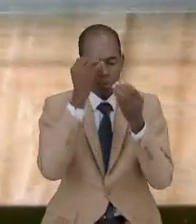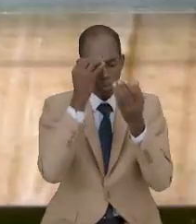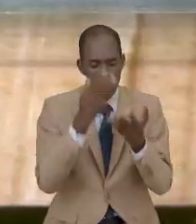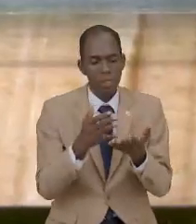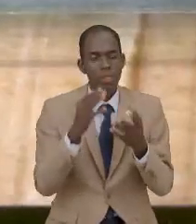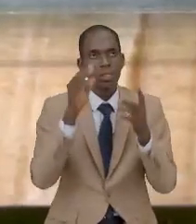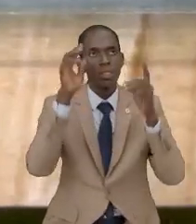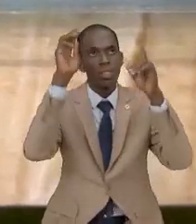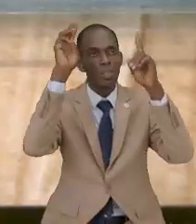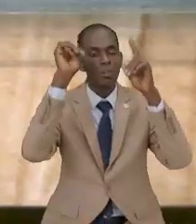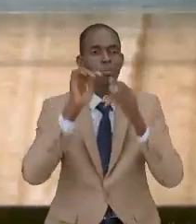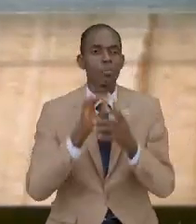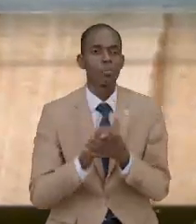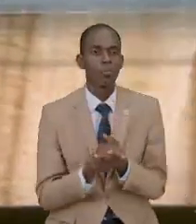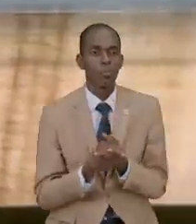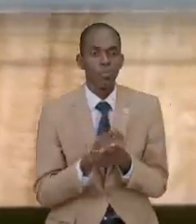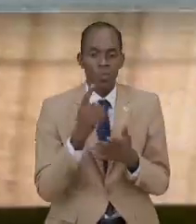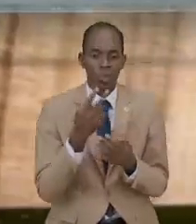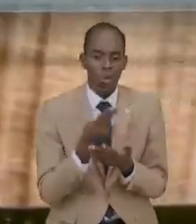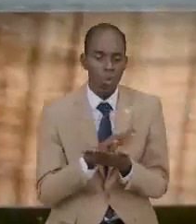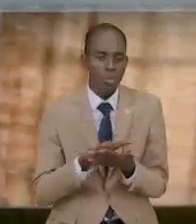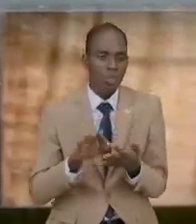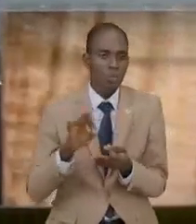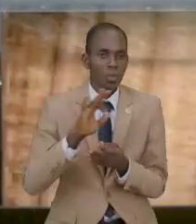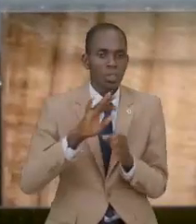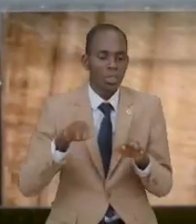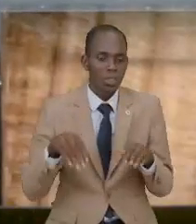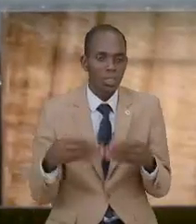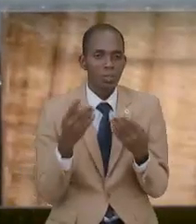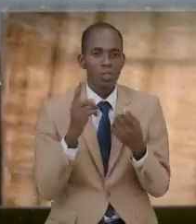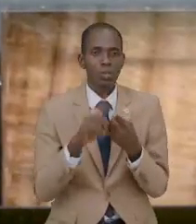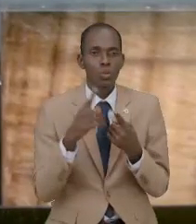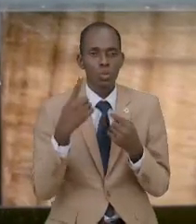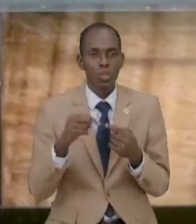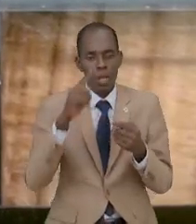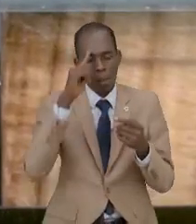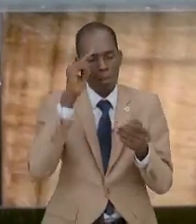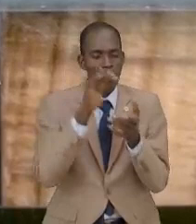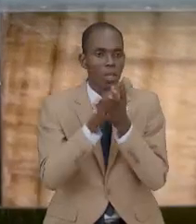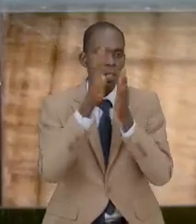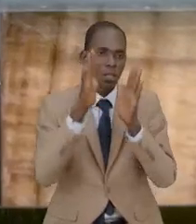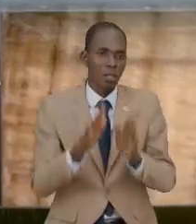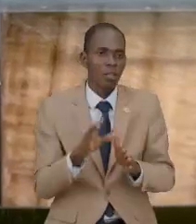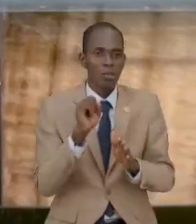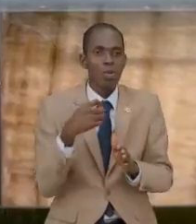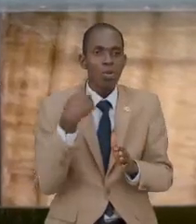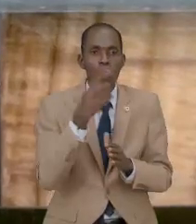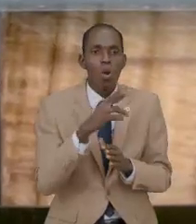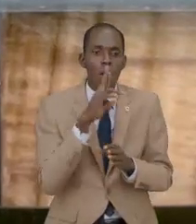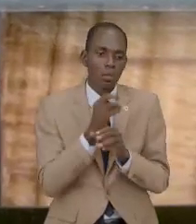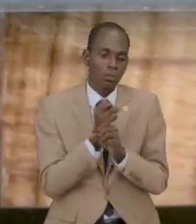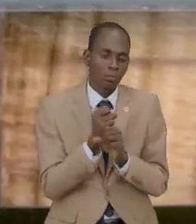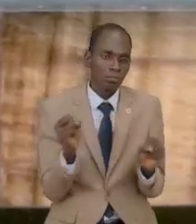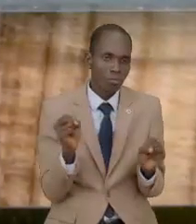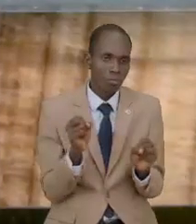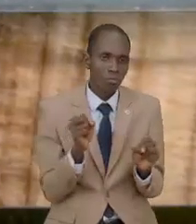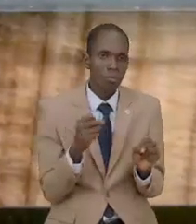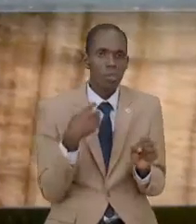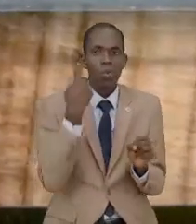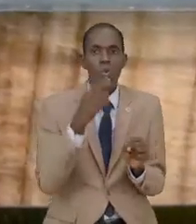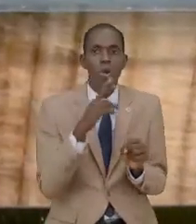obey him. The Holy Ghost given to the believers who are saved, who